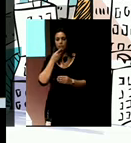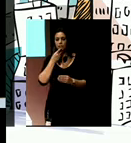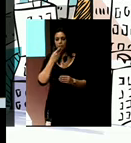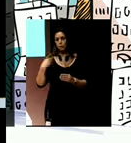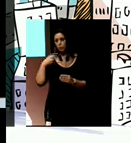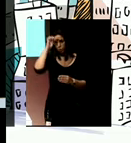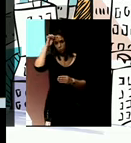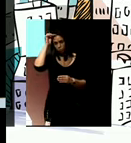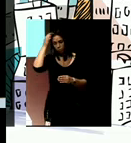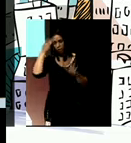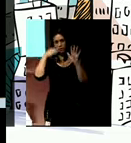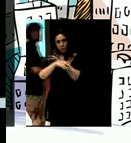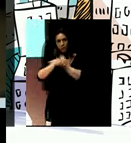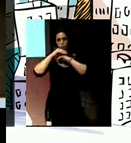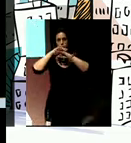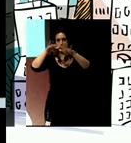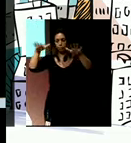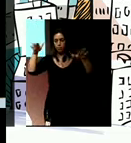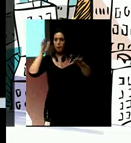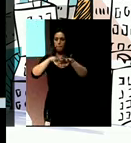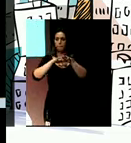and conveying the accessibility culture